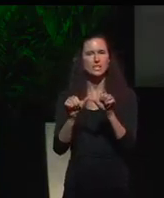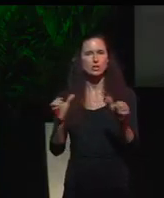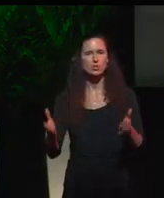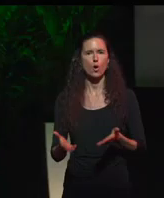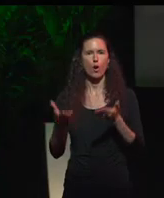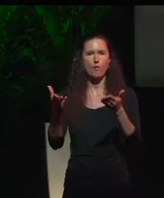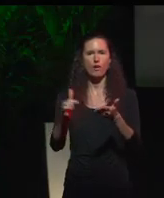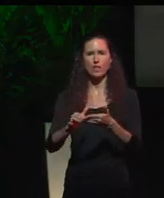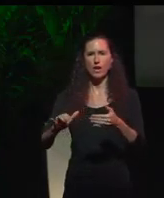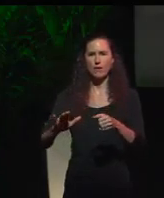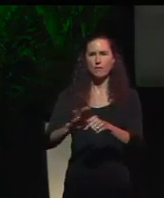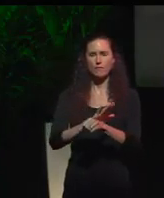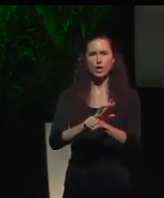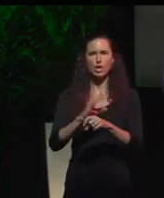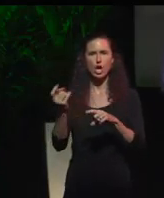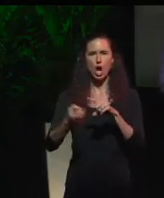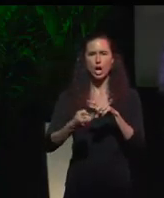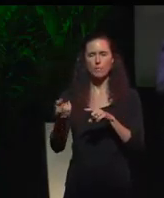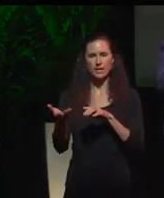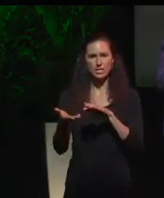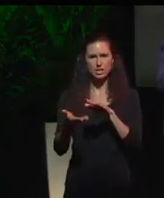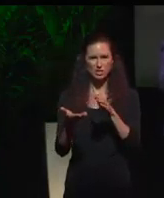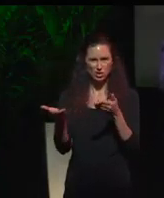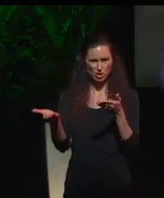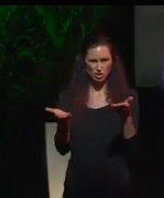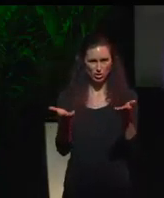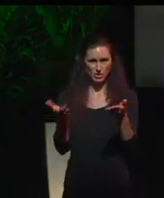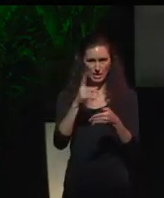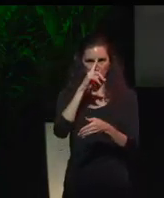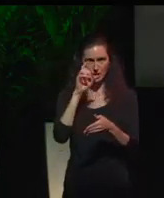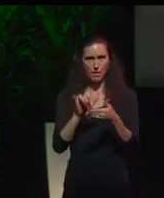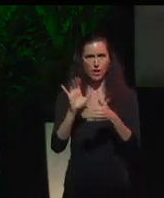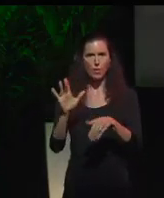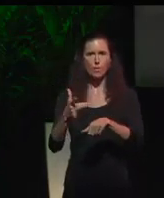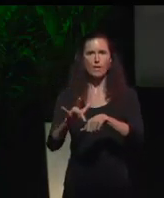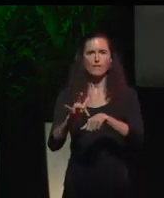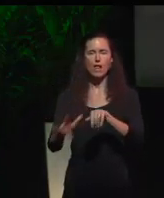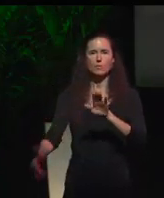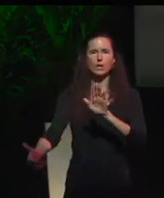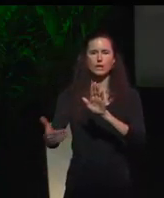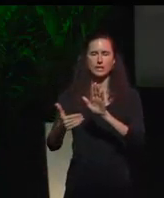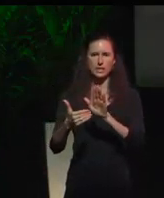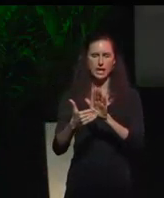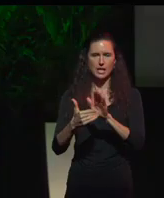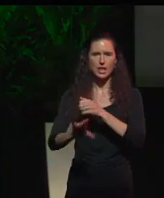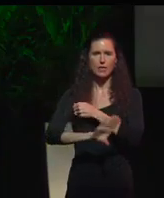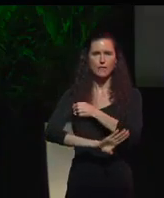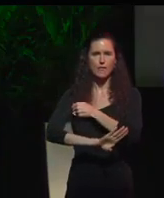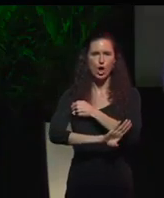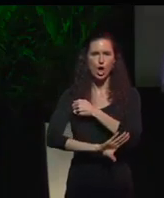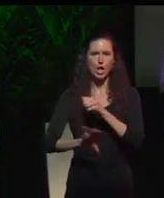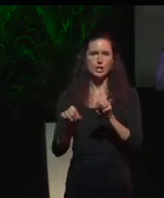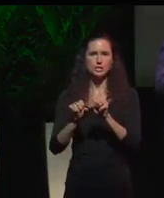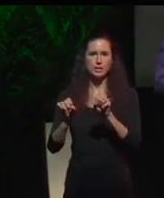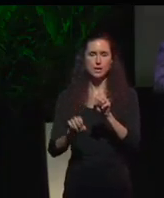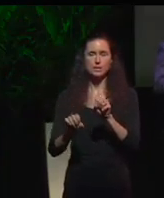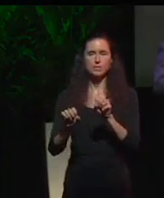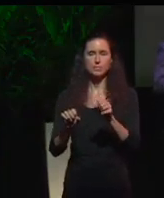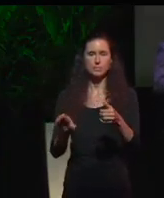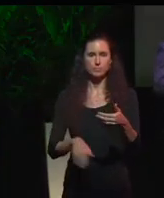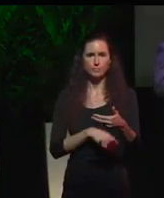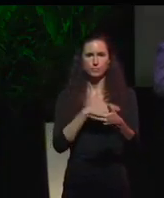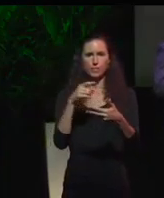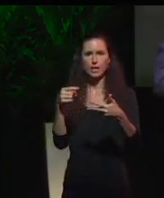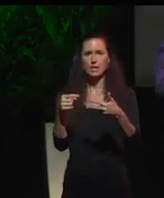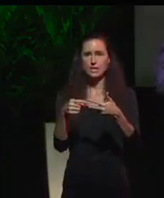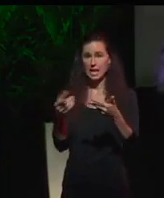fully automated service through the summer, and it will be available once again in the coming fall. The next service that